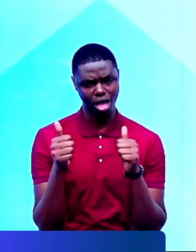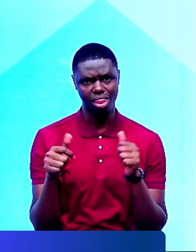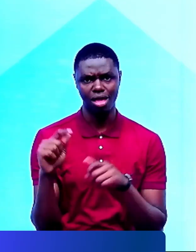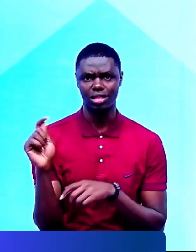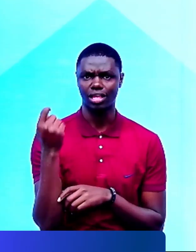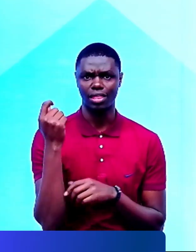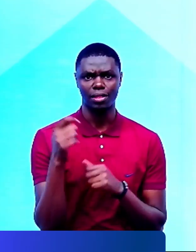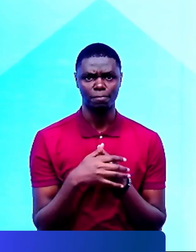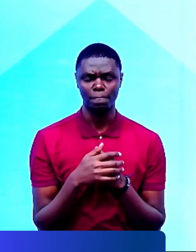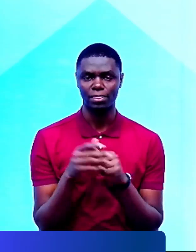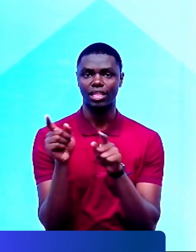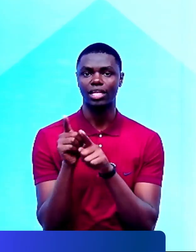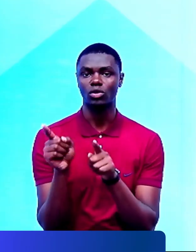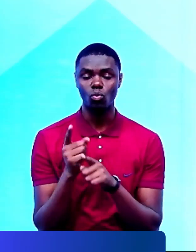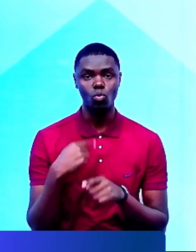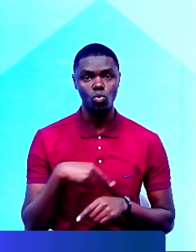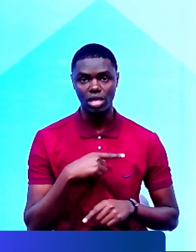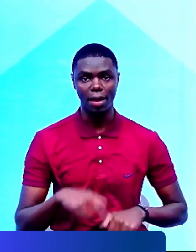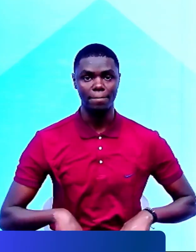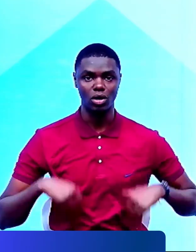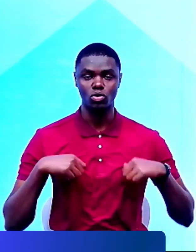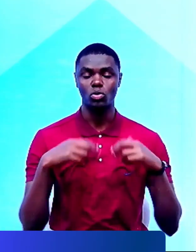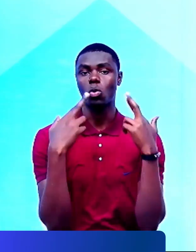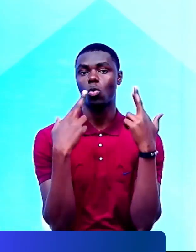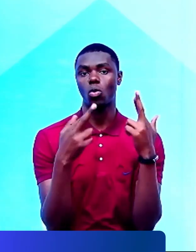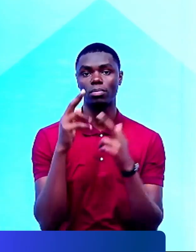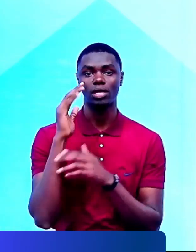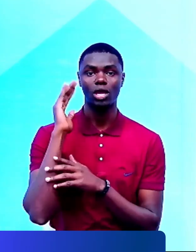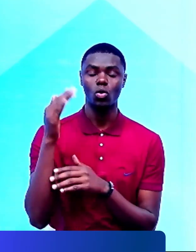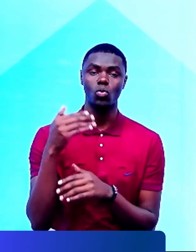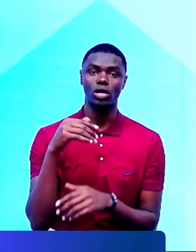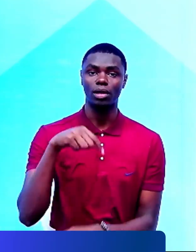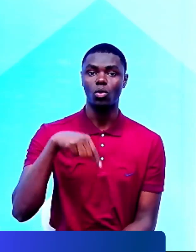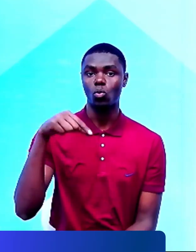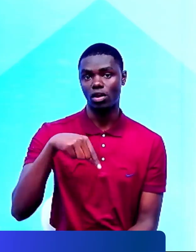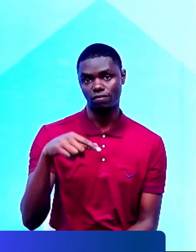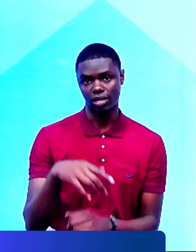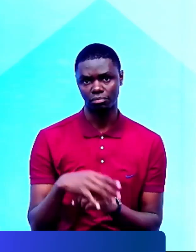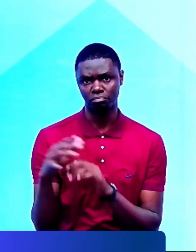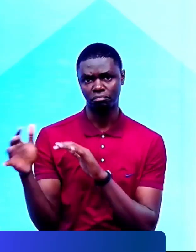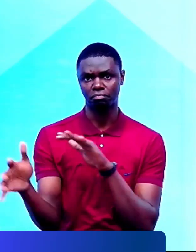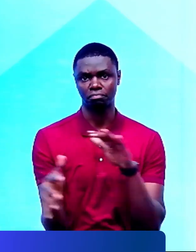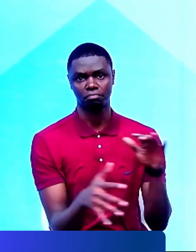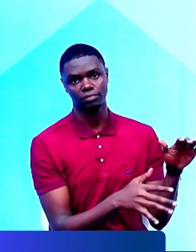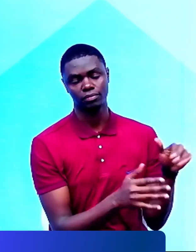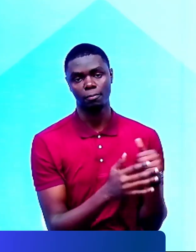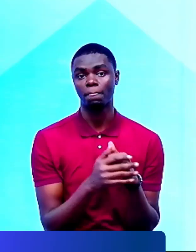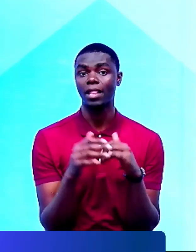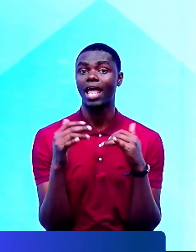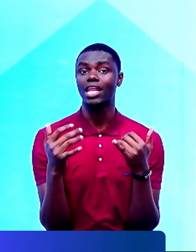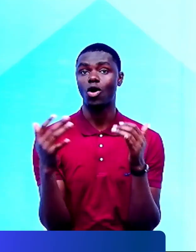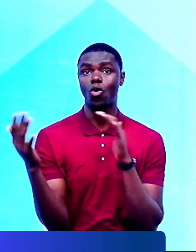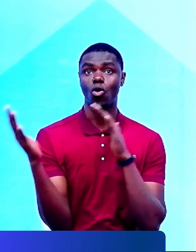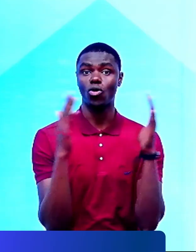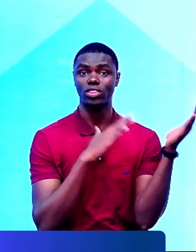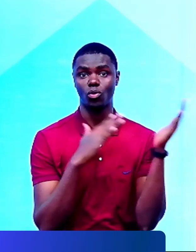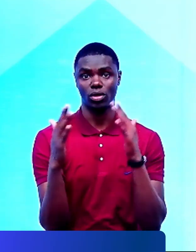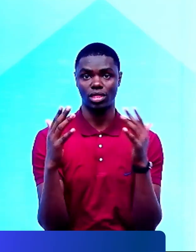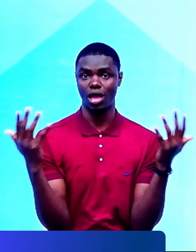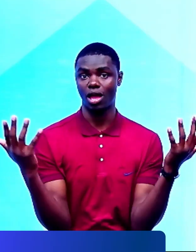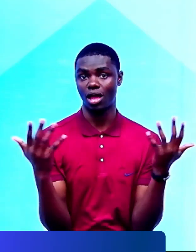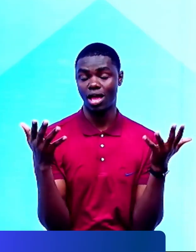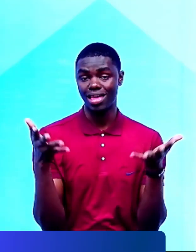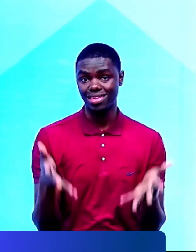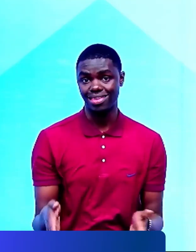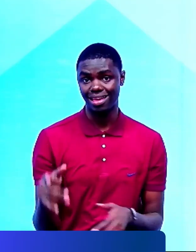Kenyans, and we are proud and we're hoping we're going to be qualifying. But away from that, I'm going to touch on the weather, where here